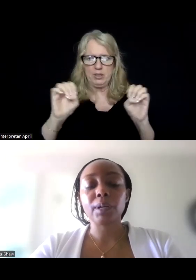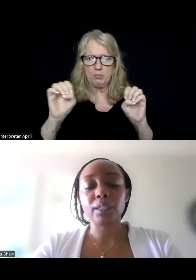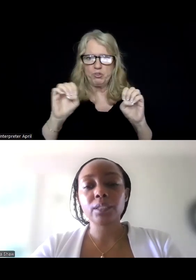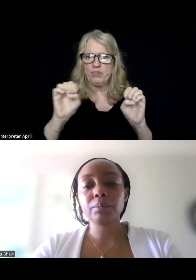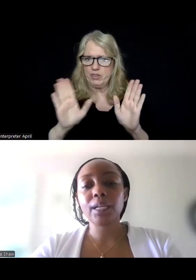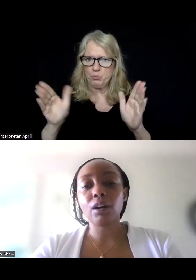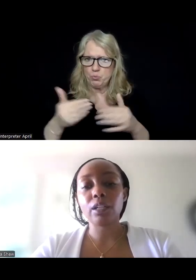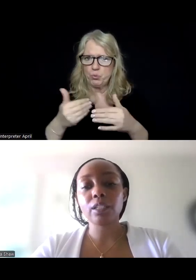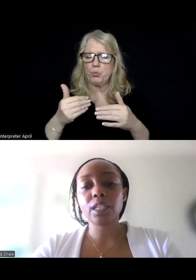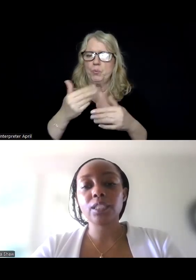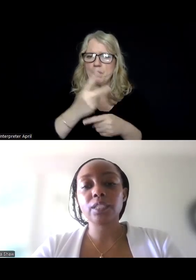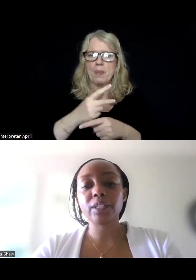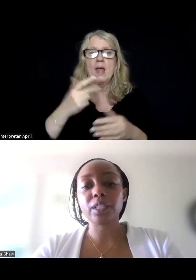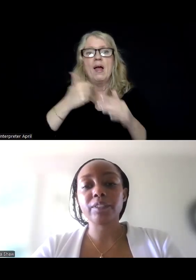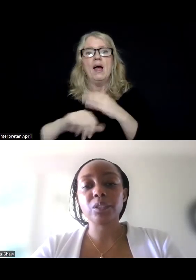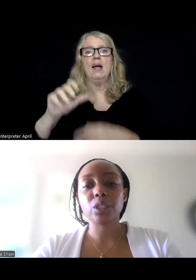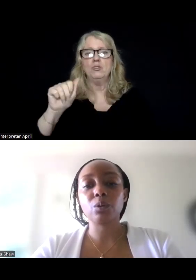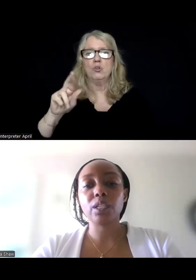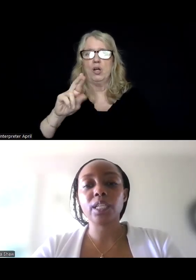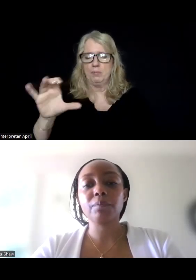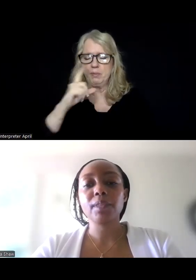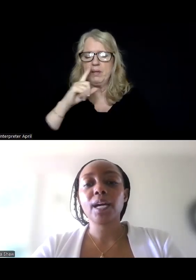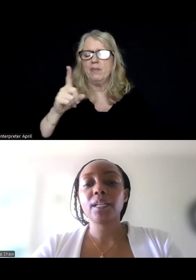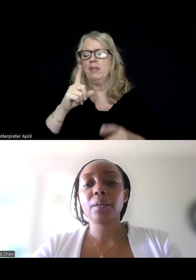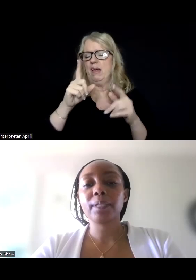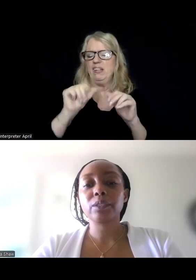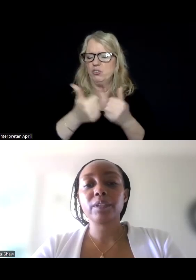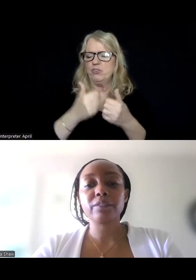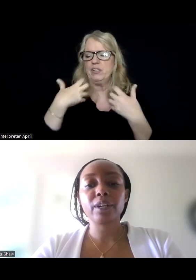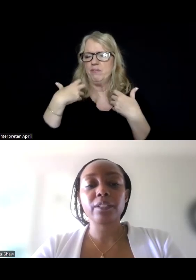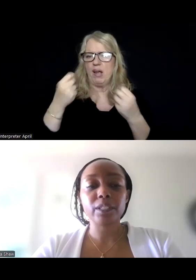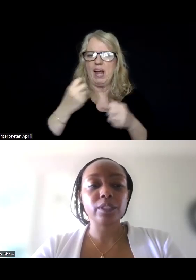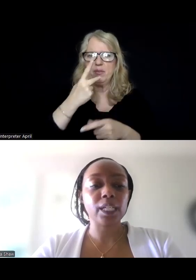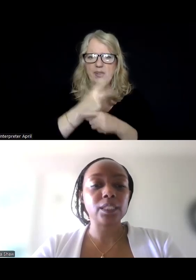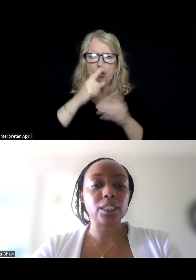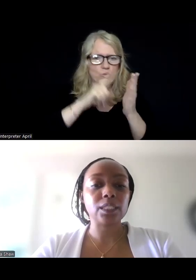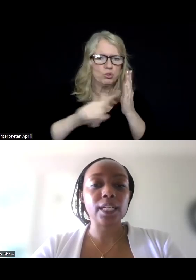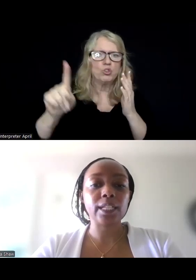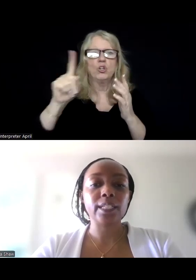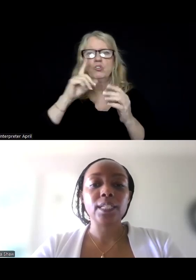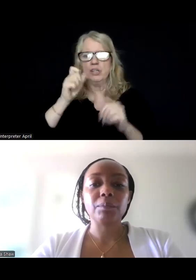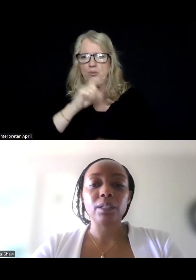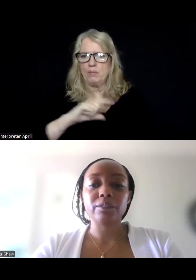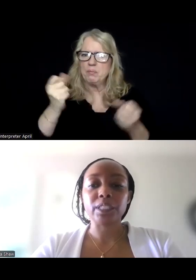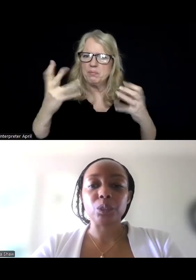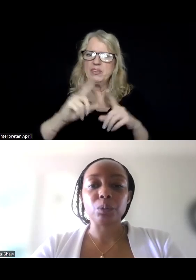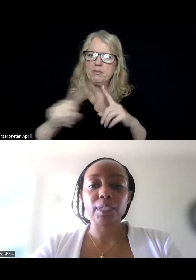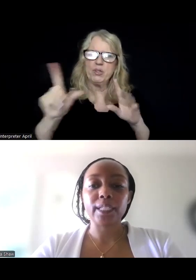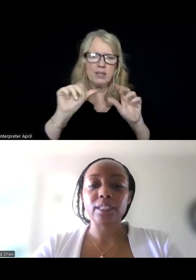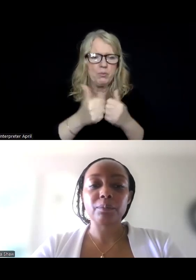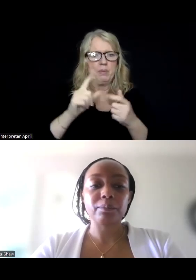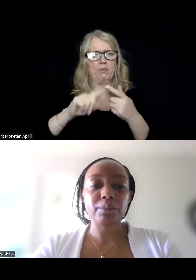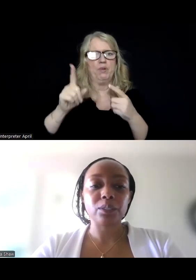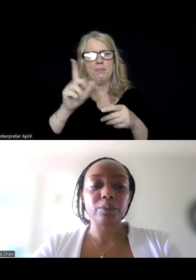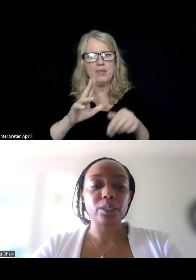was sponsored by AHRQ, the Agency for Healthcare Research and Quality, had a bunch of other federal agencies there, all of your usual